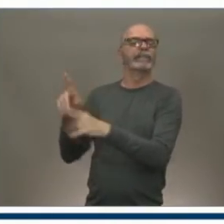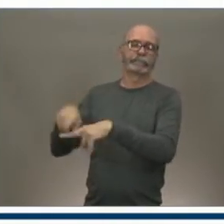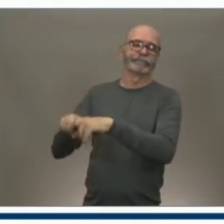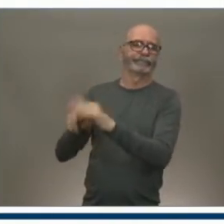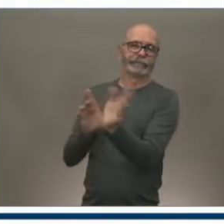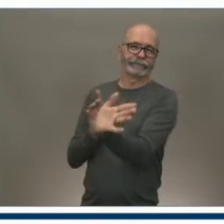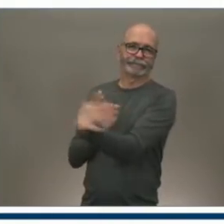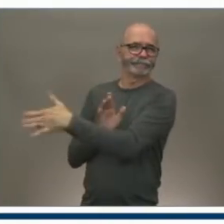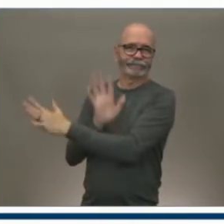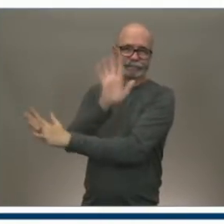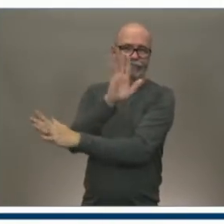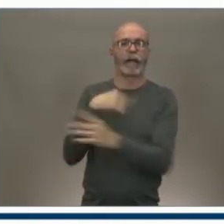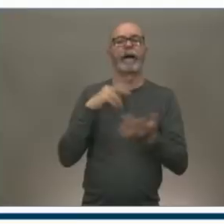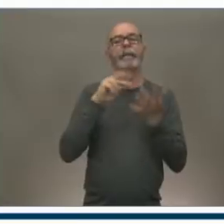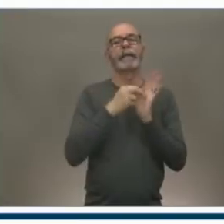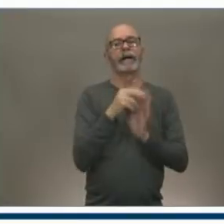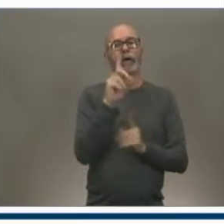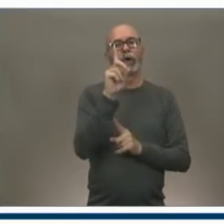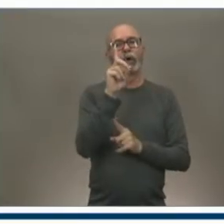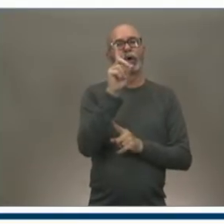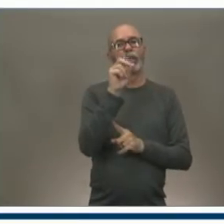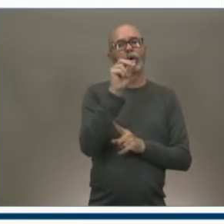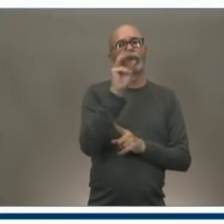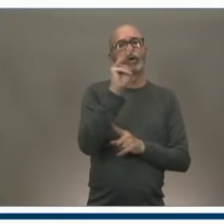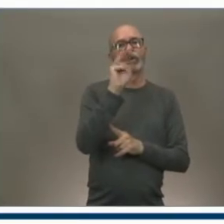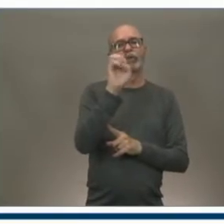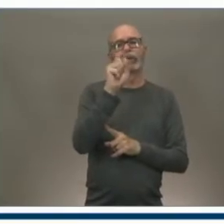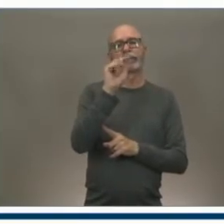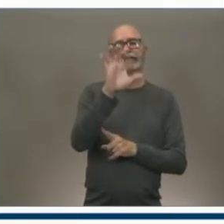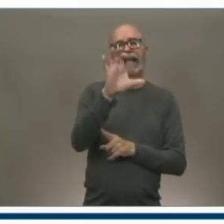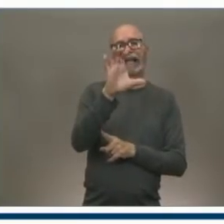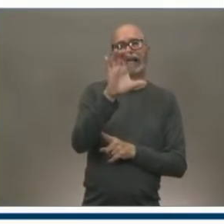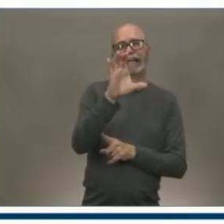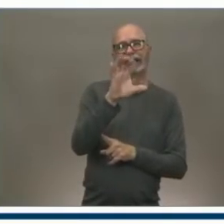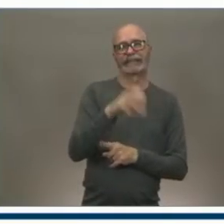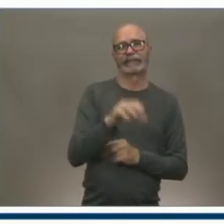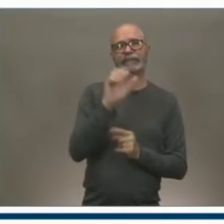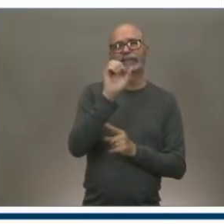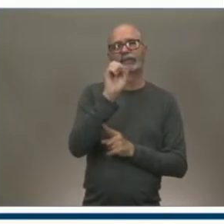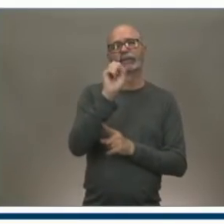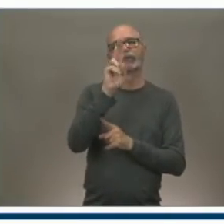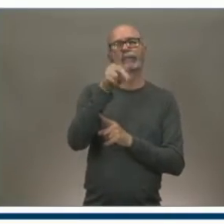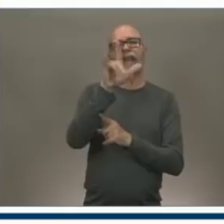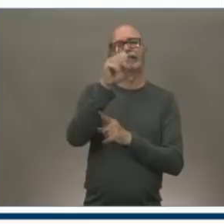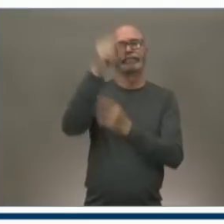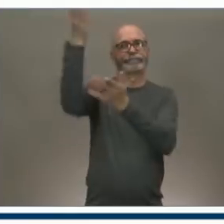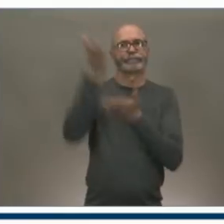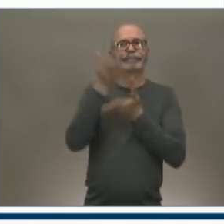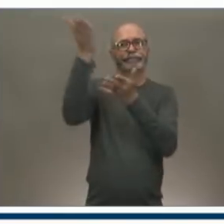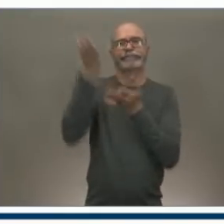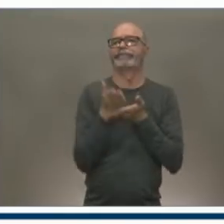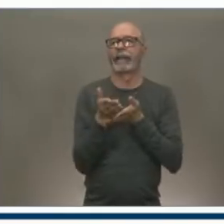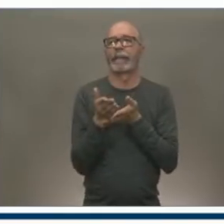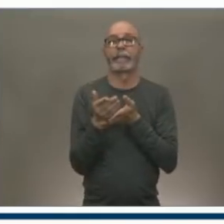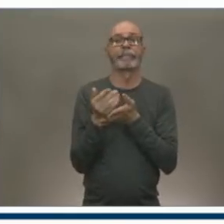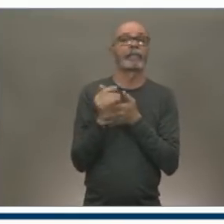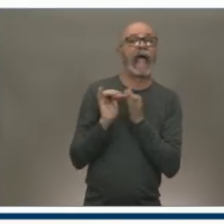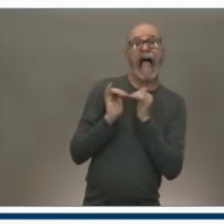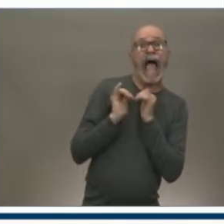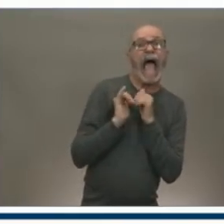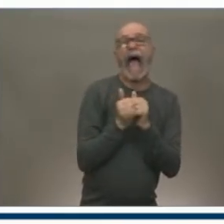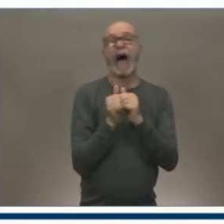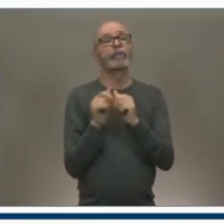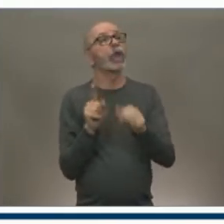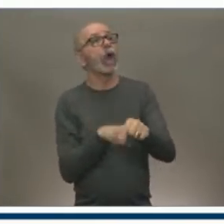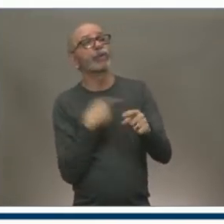a long-term benefit because we don't know how long we're going to need a COVID vaccine. But I've been around long enough that this